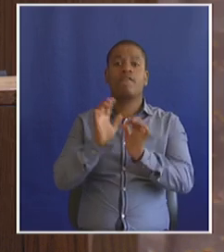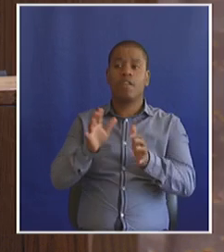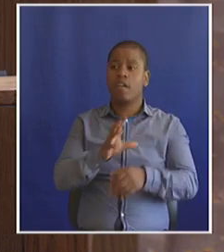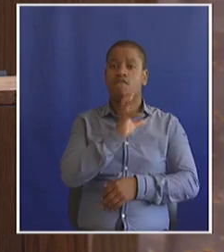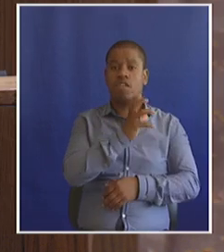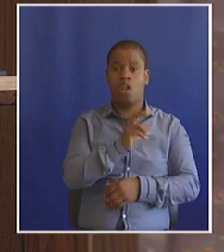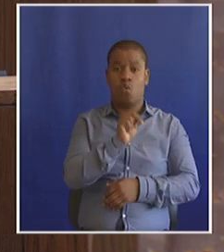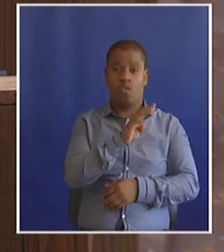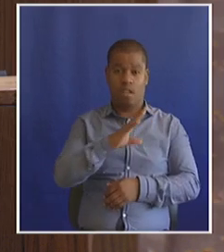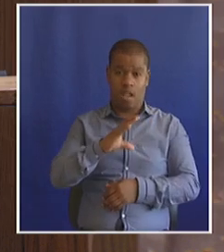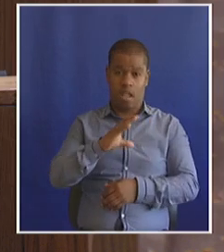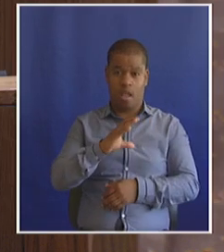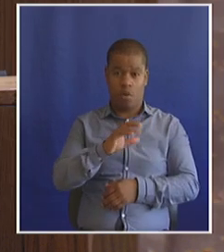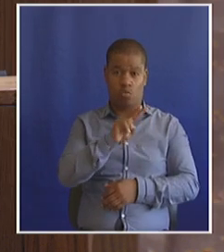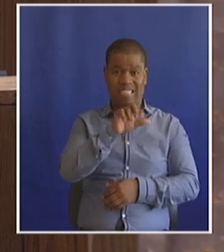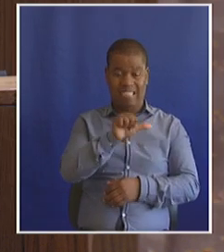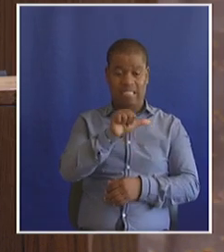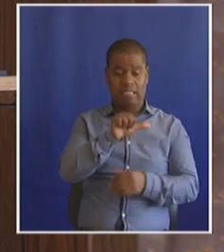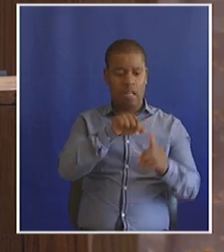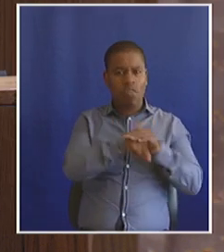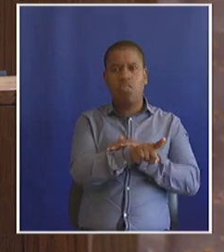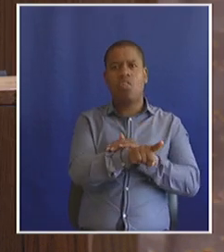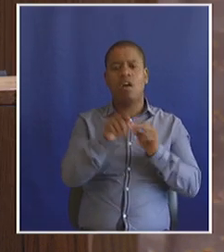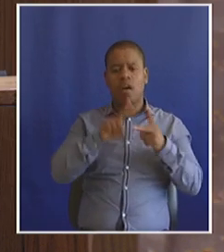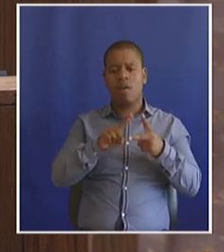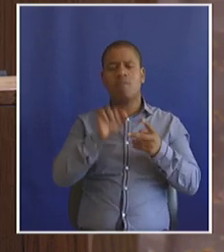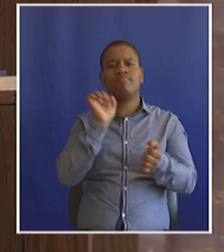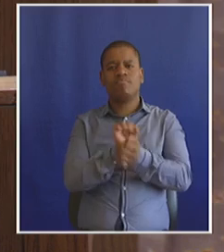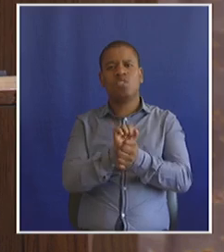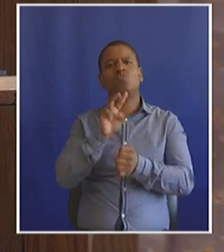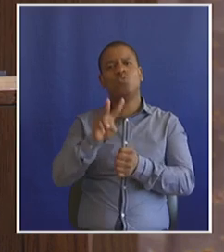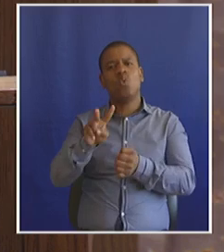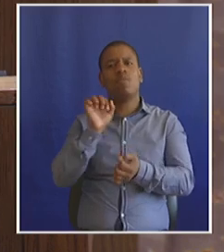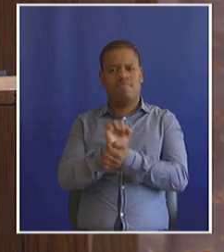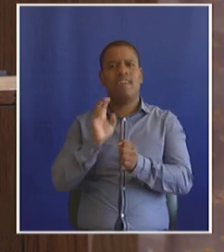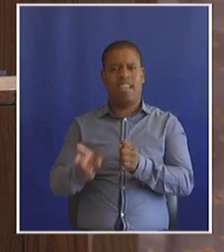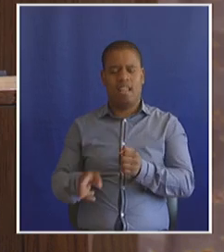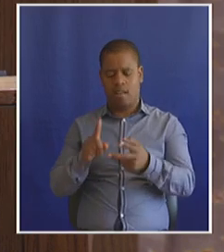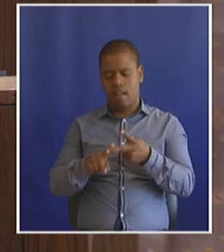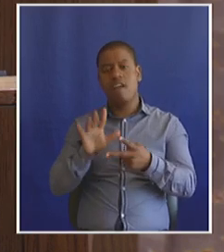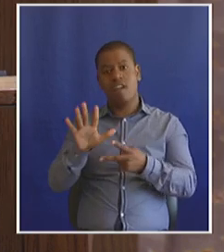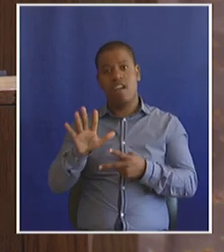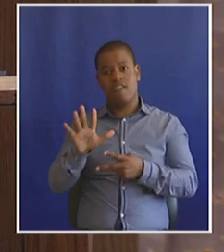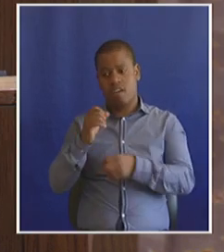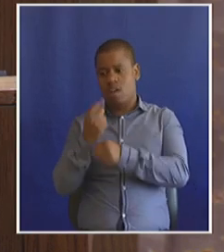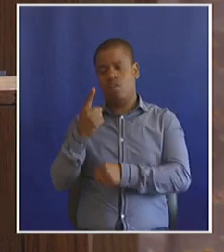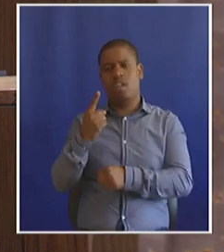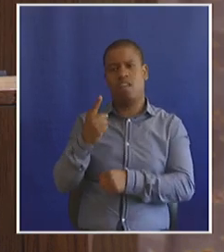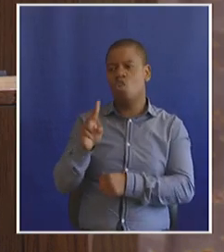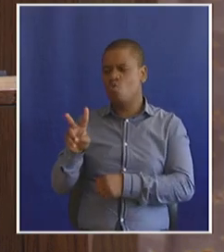Northern Cape, 26 escapes and 22 rearrested. Gauteng, 5 escapes, 2